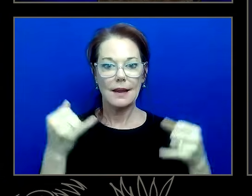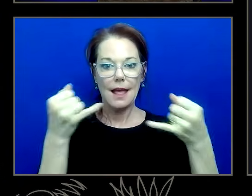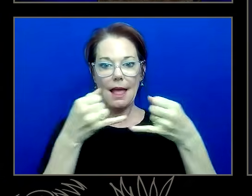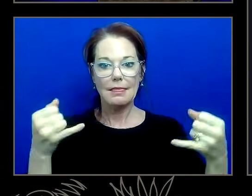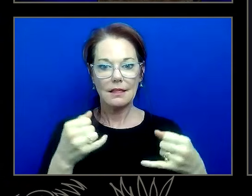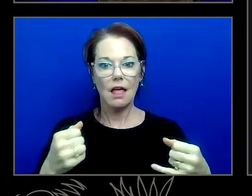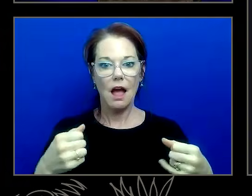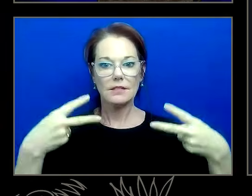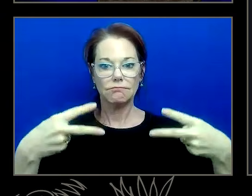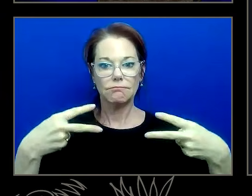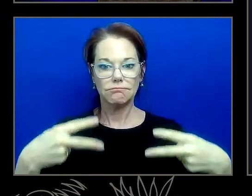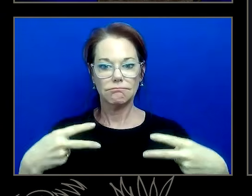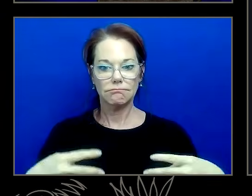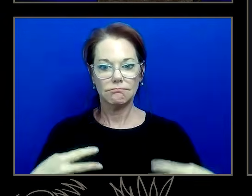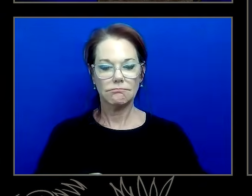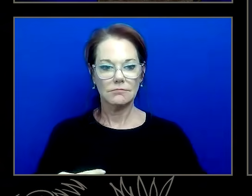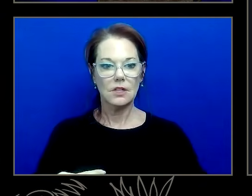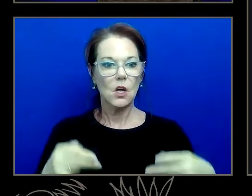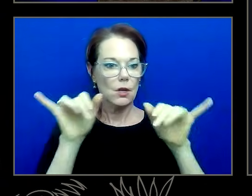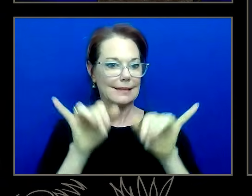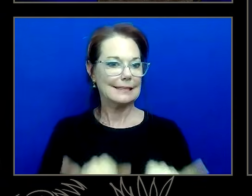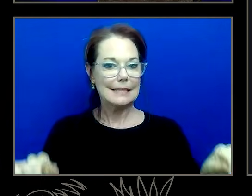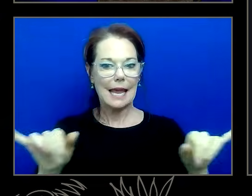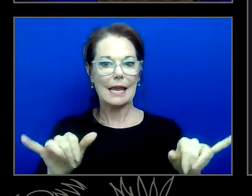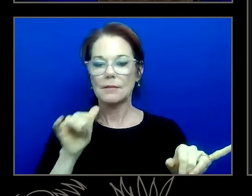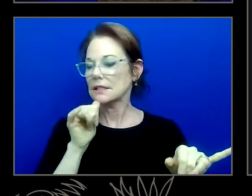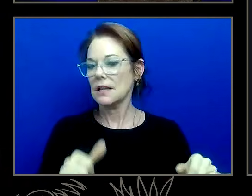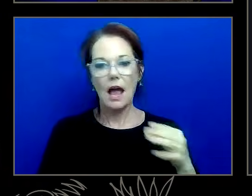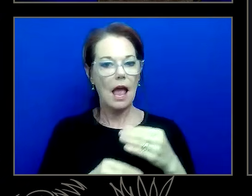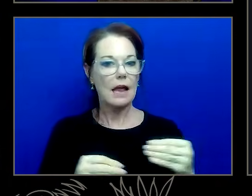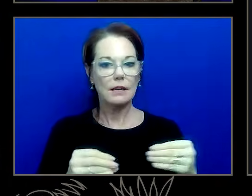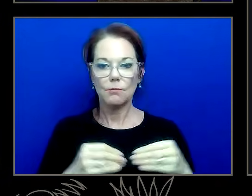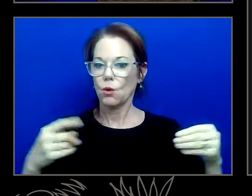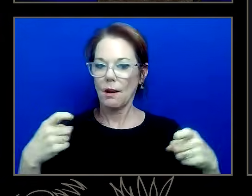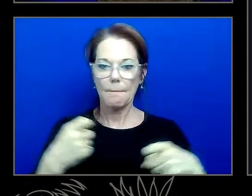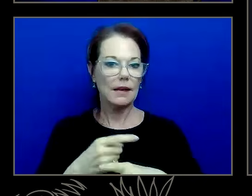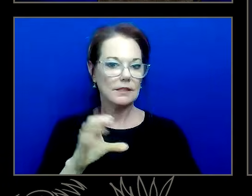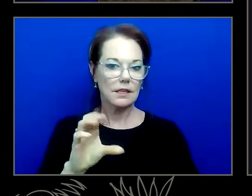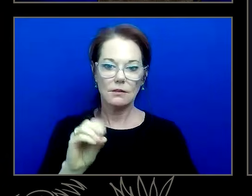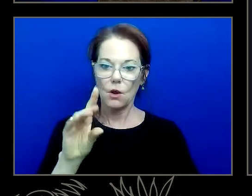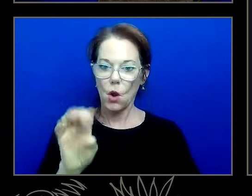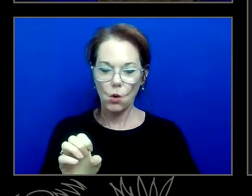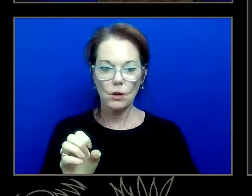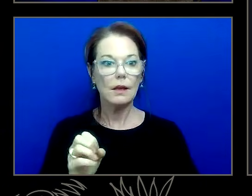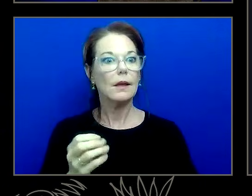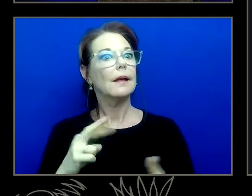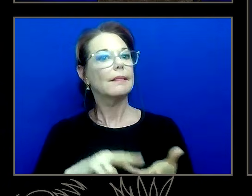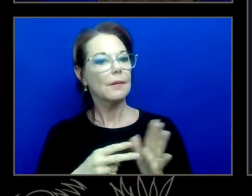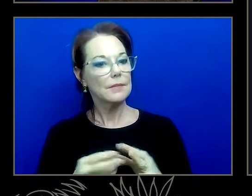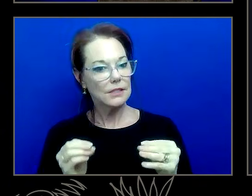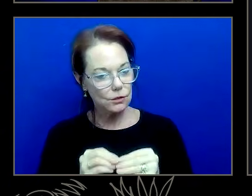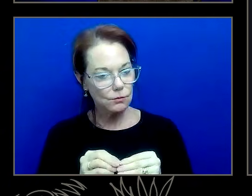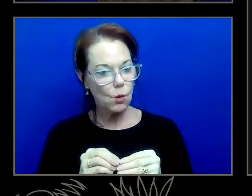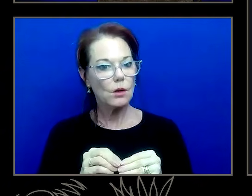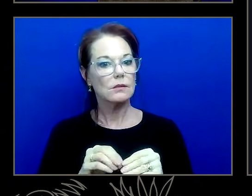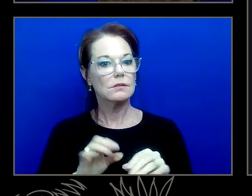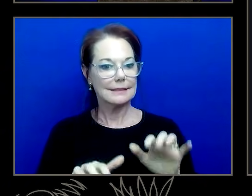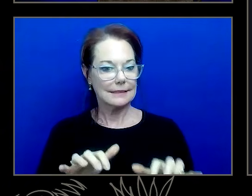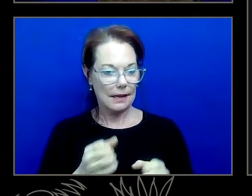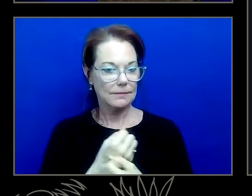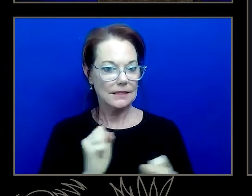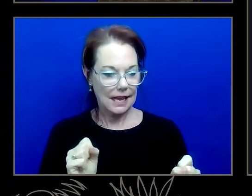the same. It doesn't really add much more complexity to your code, and it makes it more type safe and robust. All right,